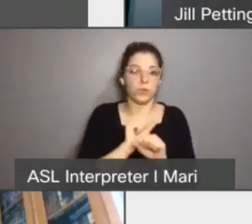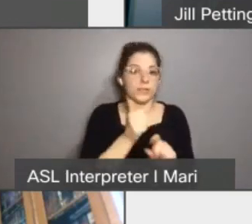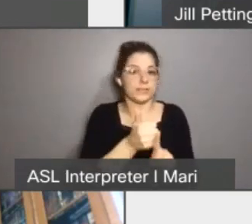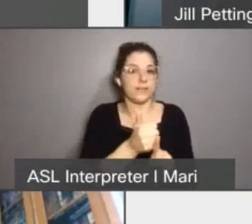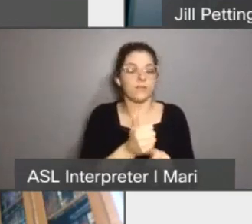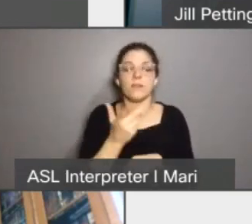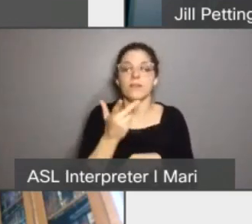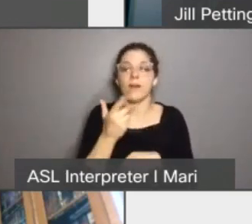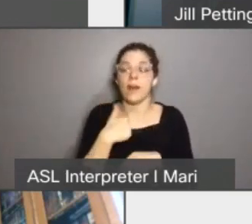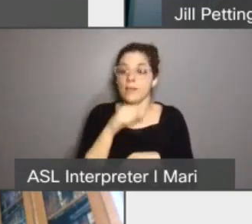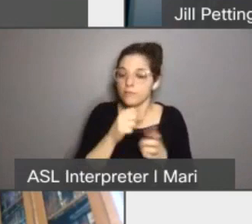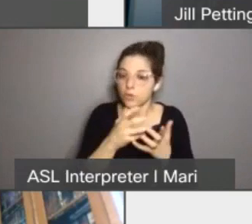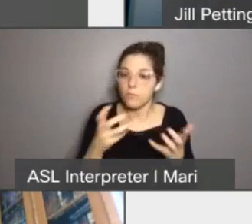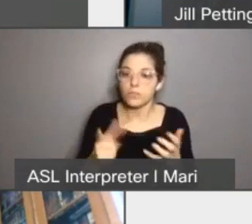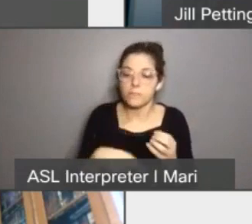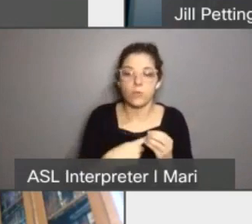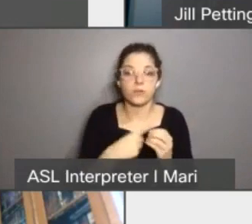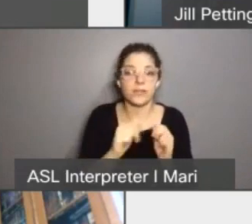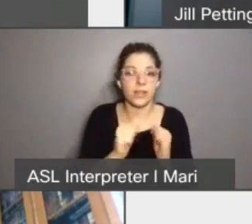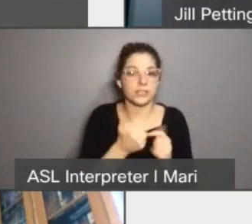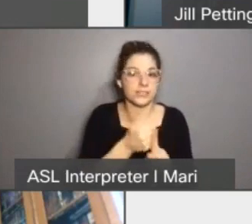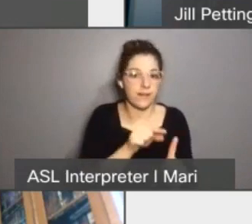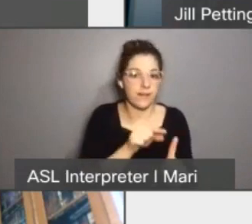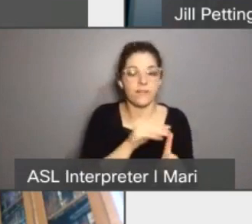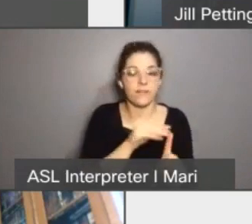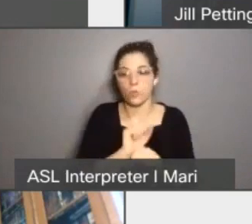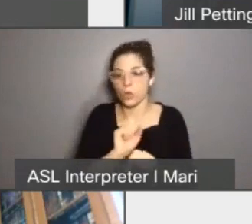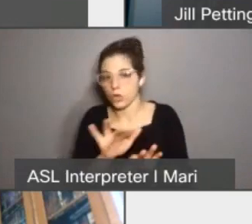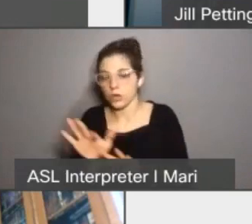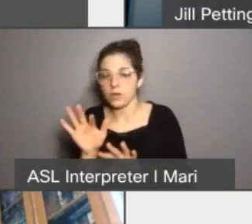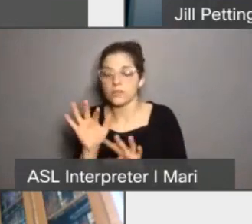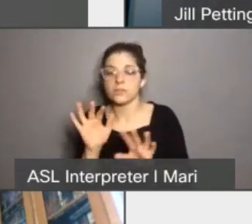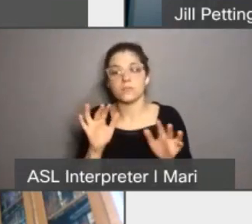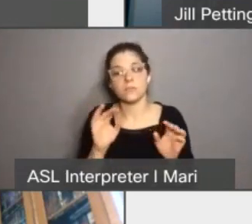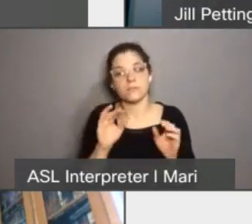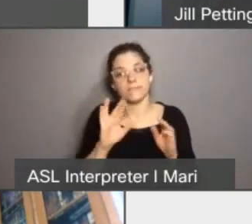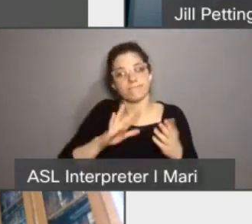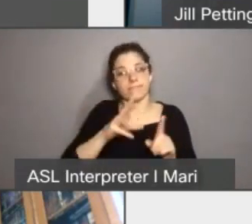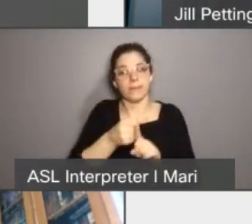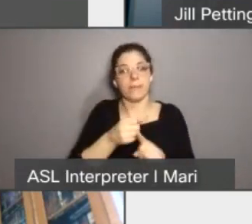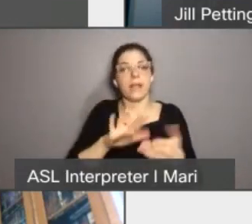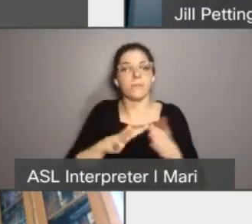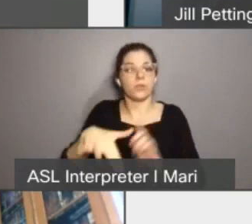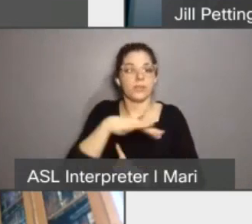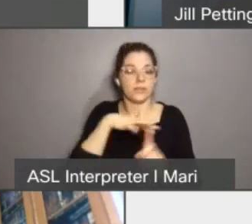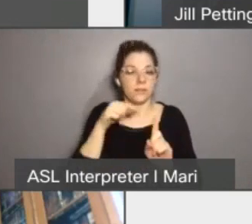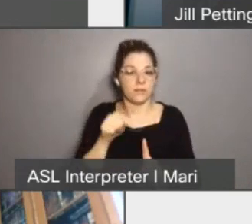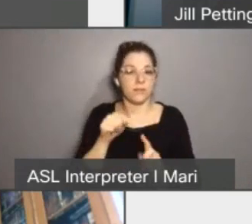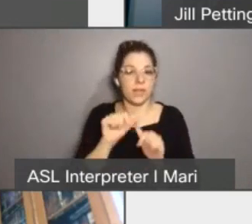what I love so much about this agency and the work that it does is the larger community that surrounds this